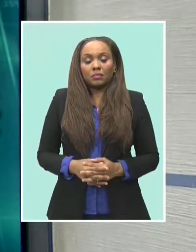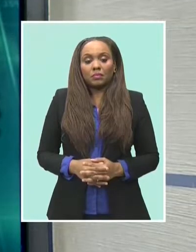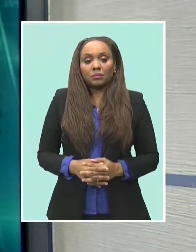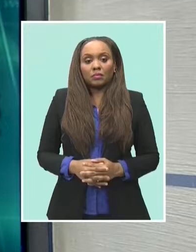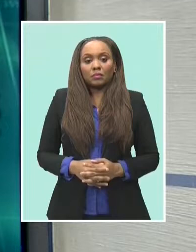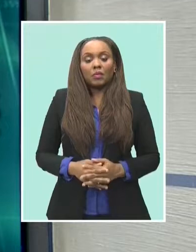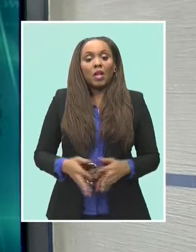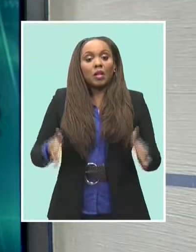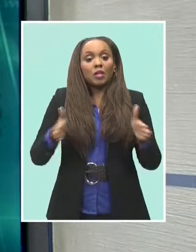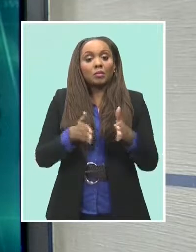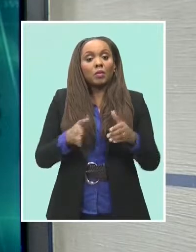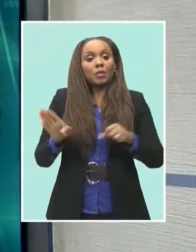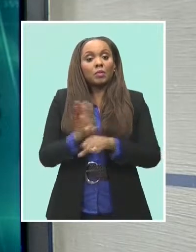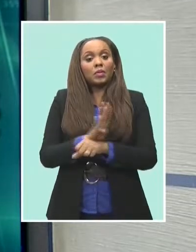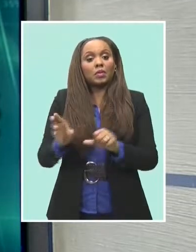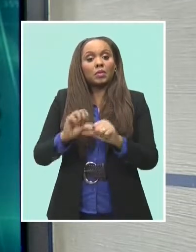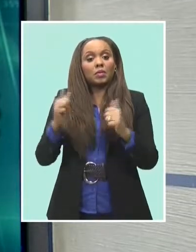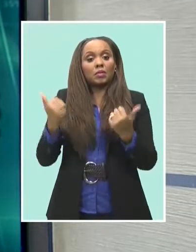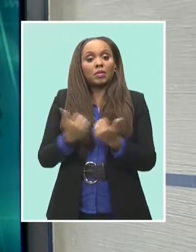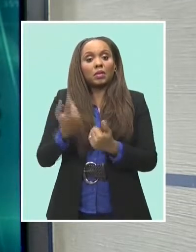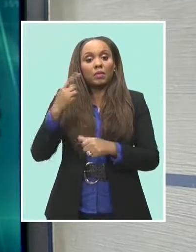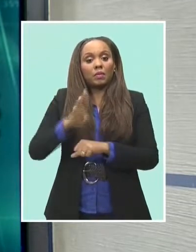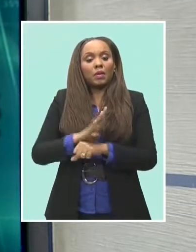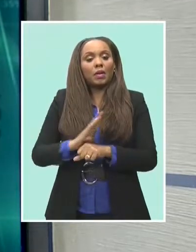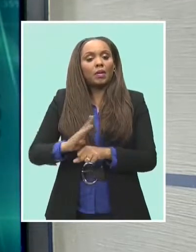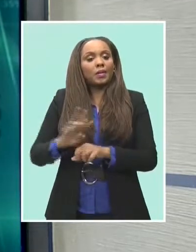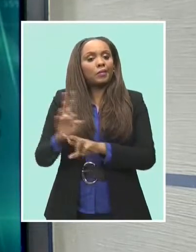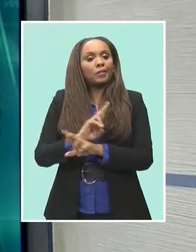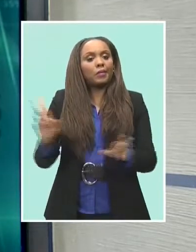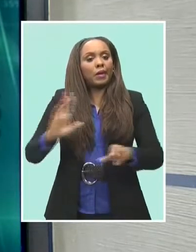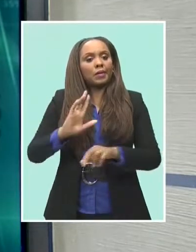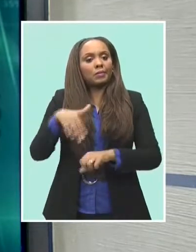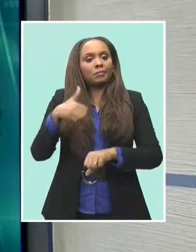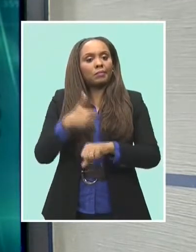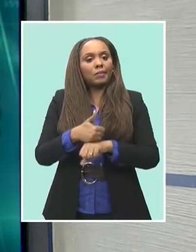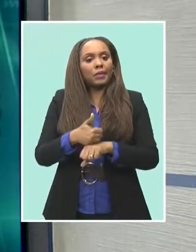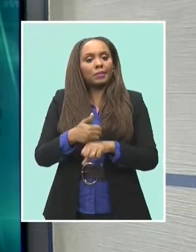The Small Business Association of Barbados is all set to host Small